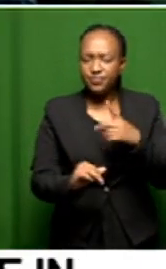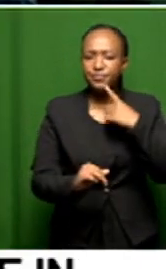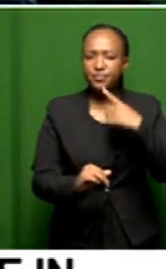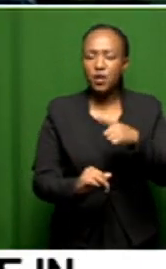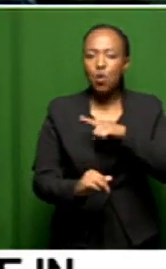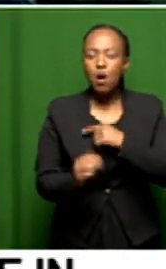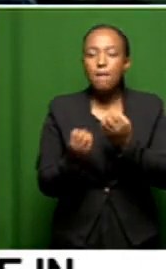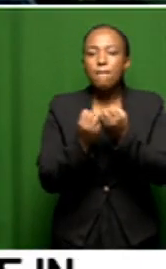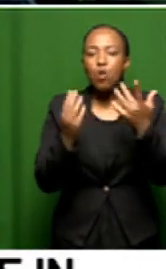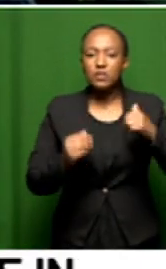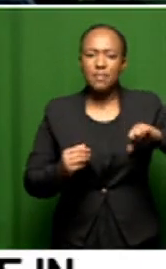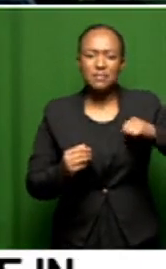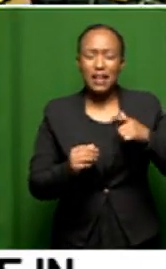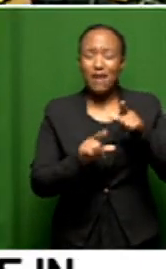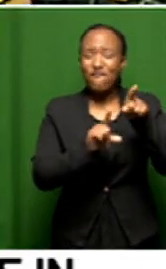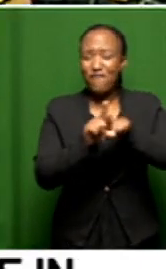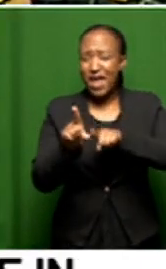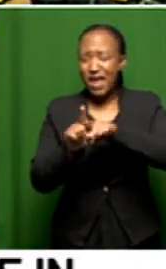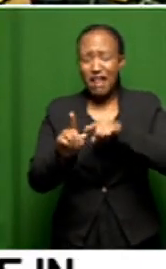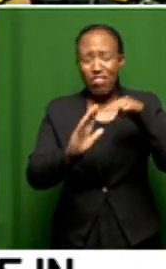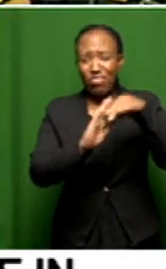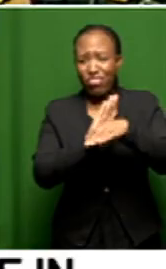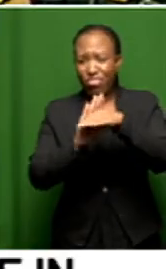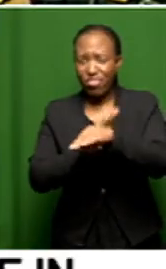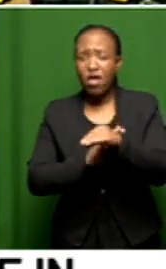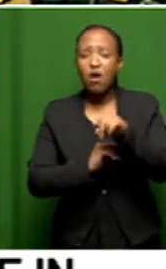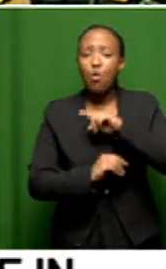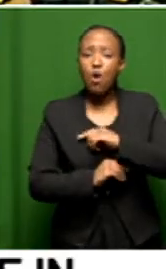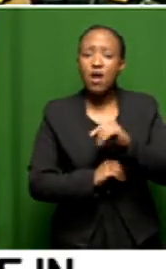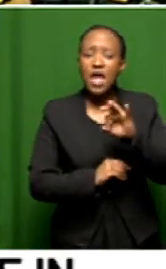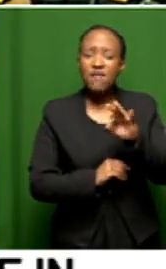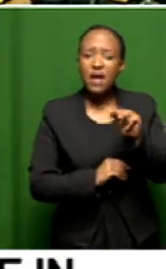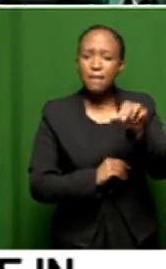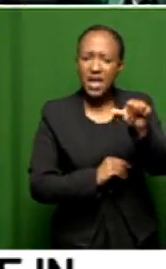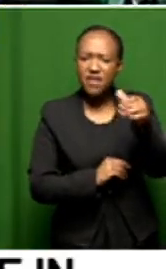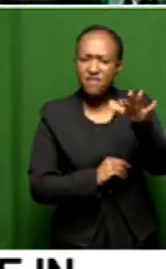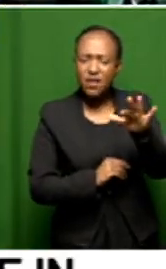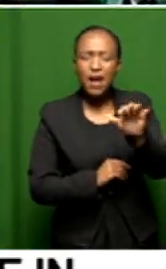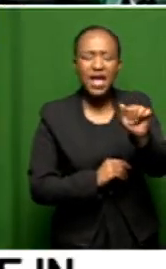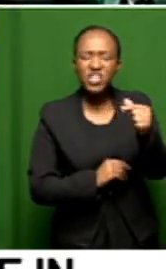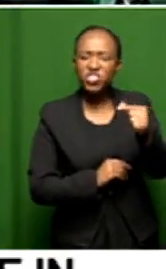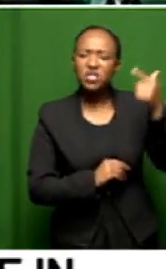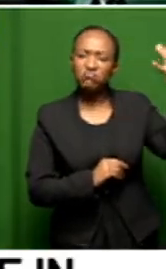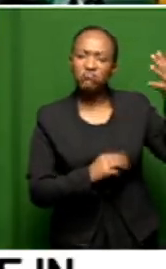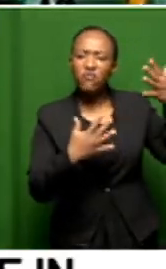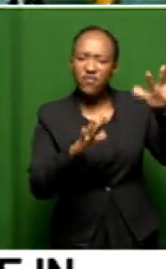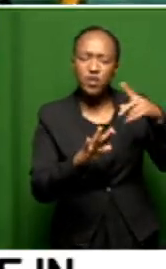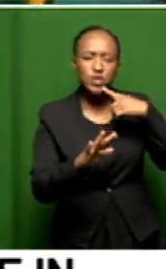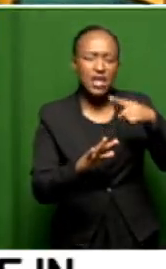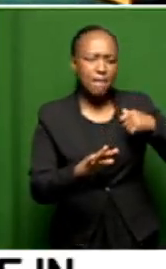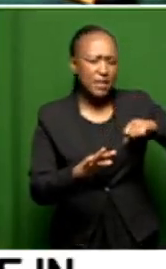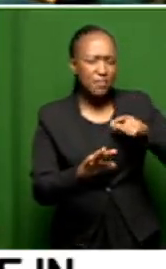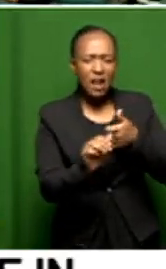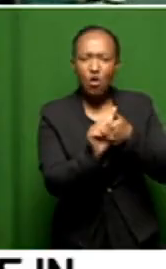that most municipalities are failing. According to the MFMA report presented by the Auditor General, most municipalities cannot